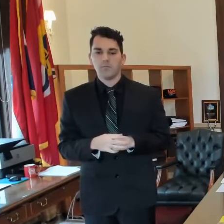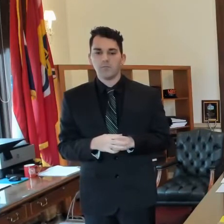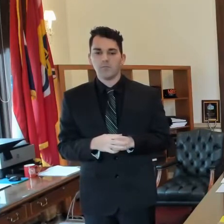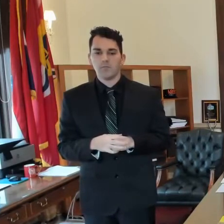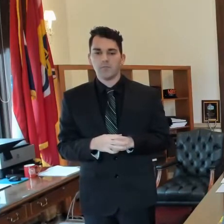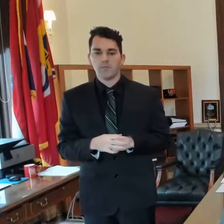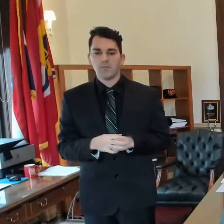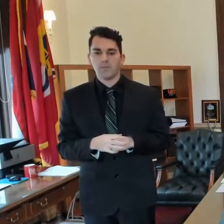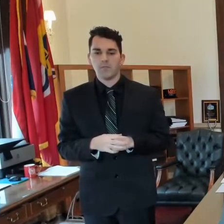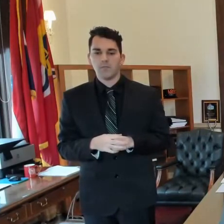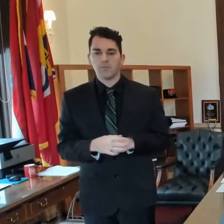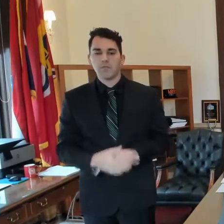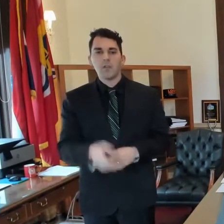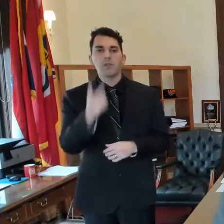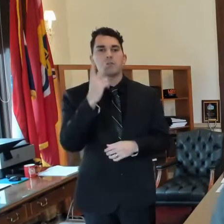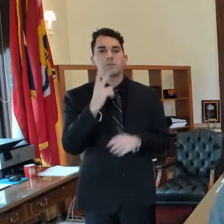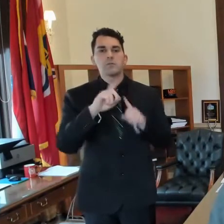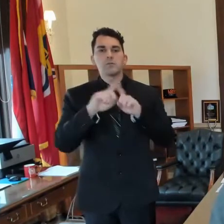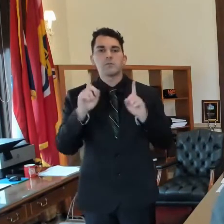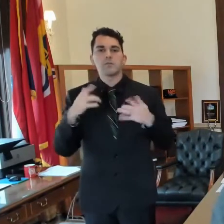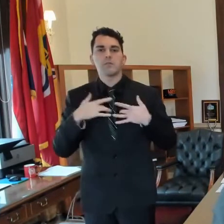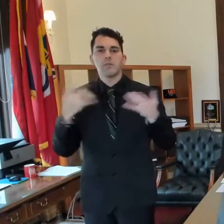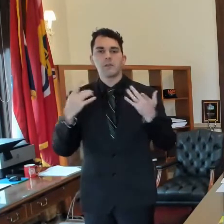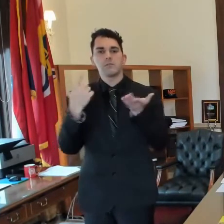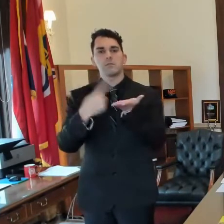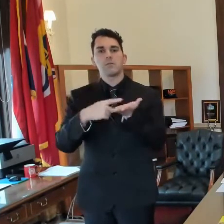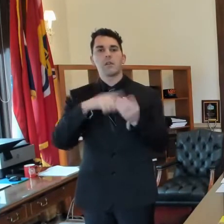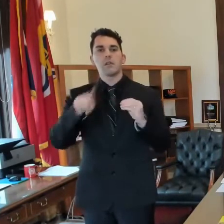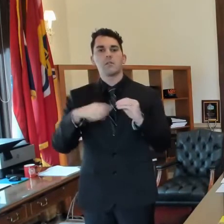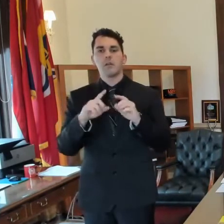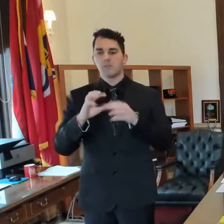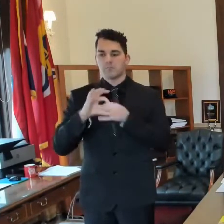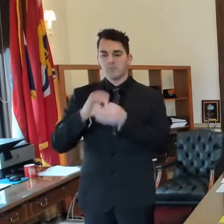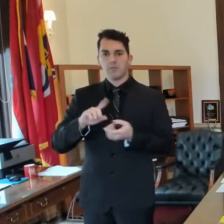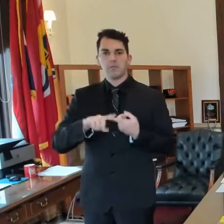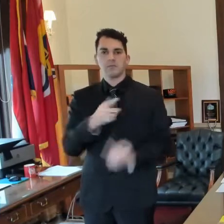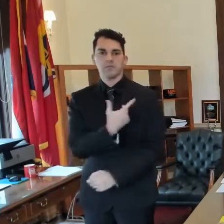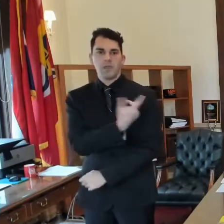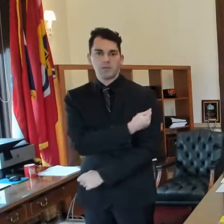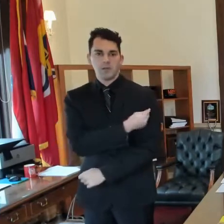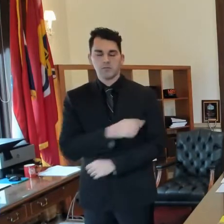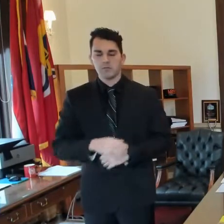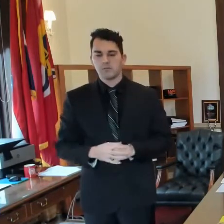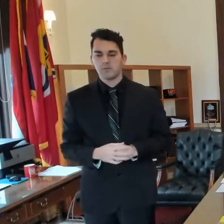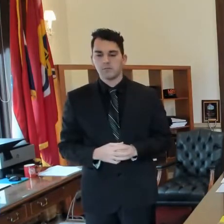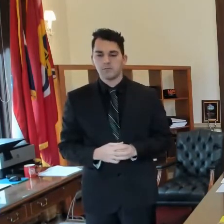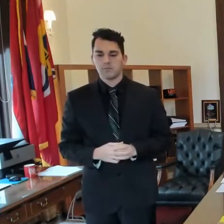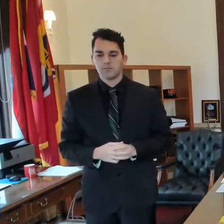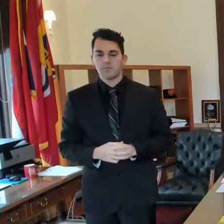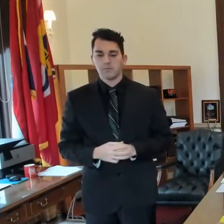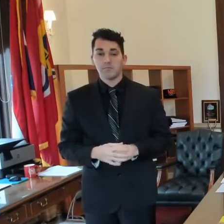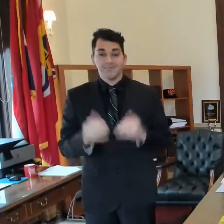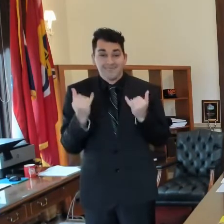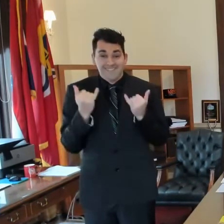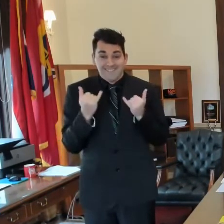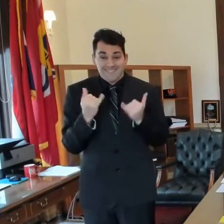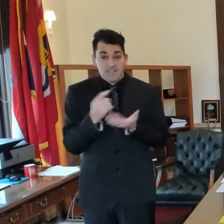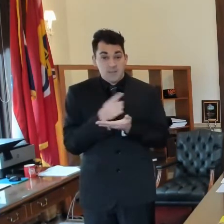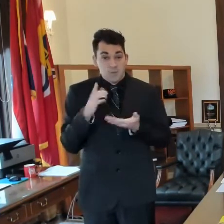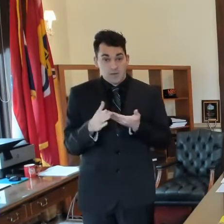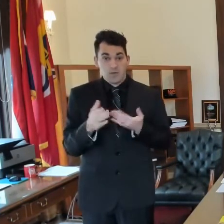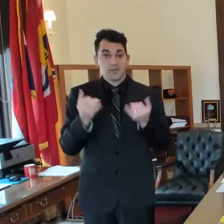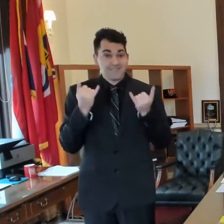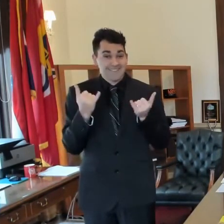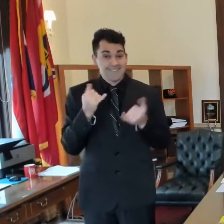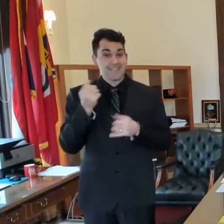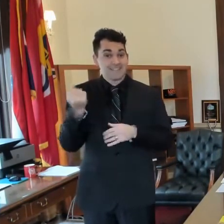Two events to talk with you about in terms of vaccinations. One, this weekend, this Saturday and